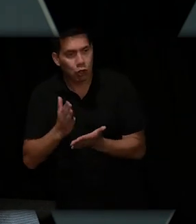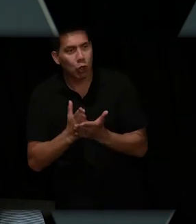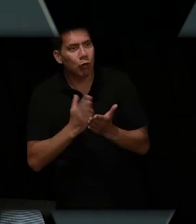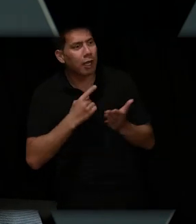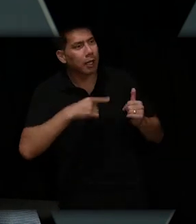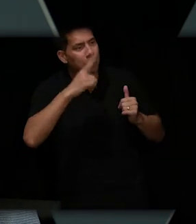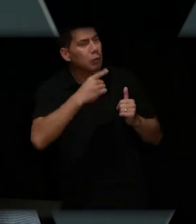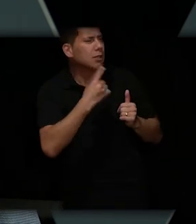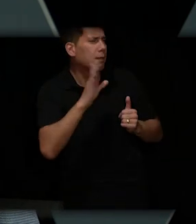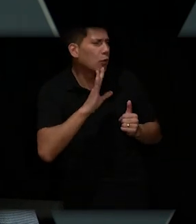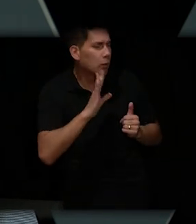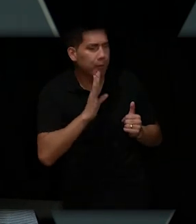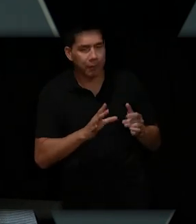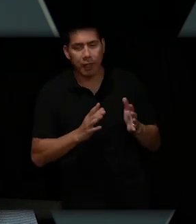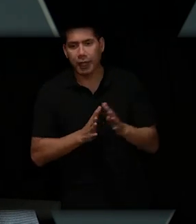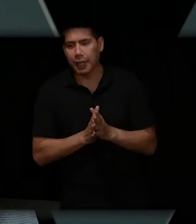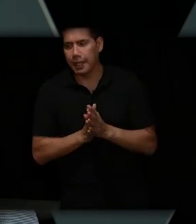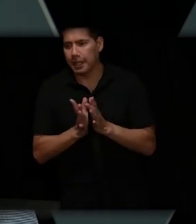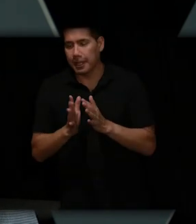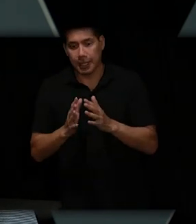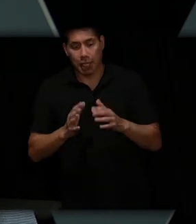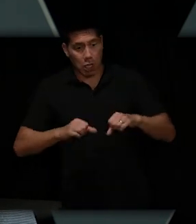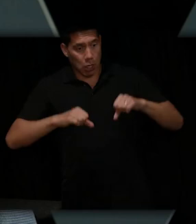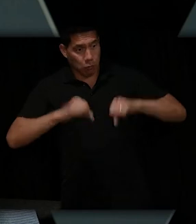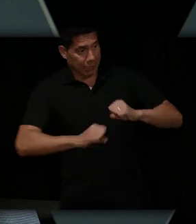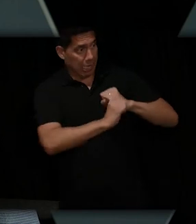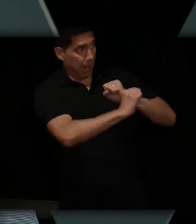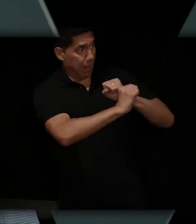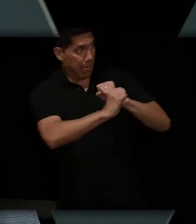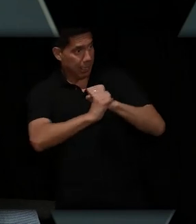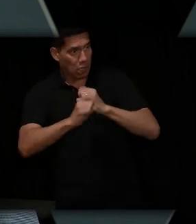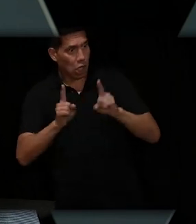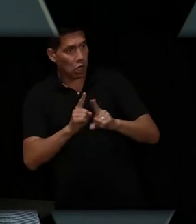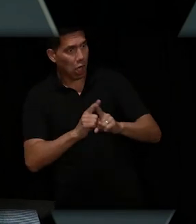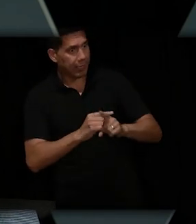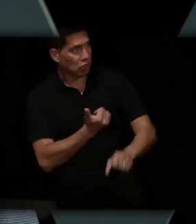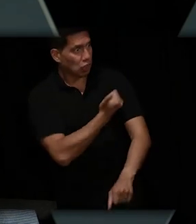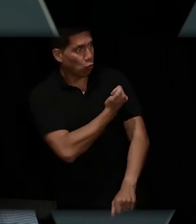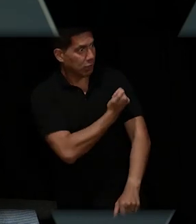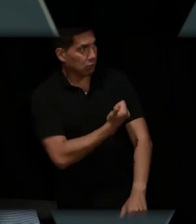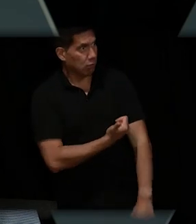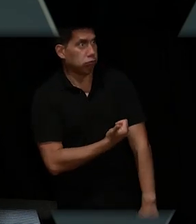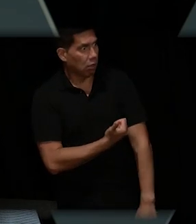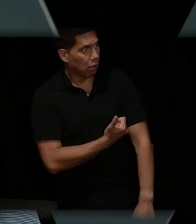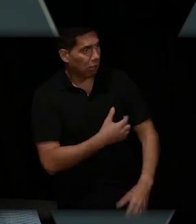it's a startup. A presidential campaign is a startup on steroids. It's $1 billion spent,